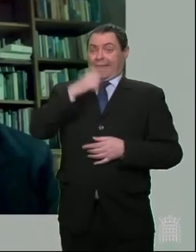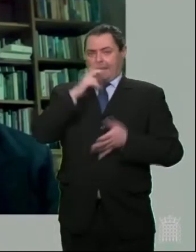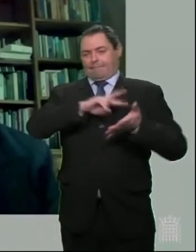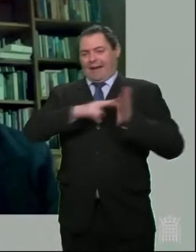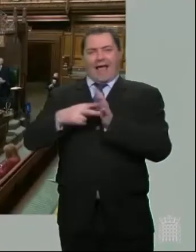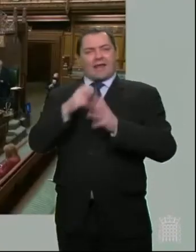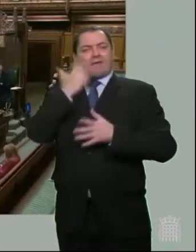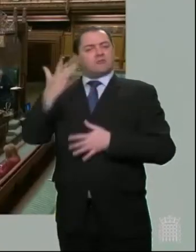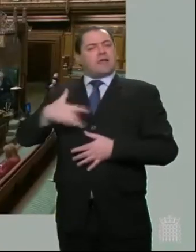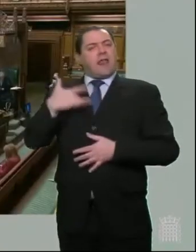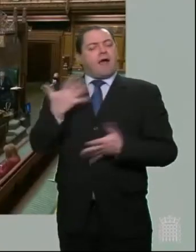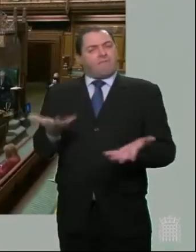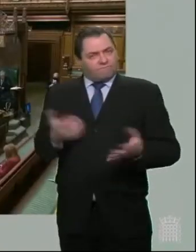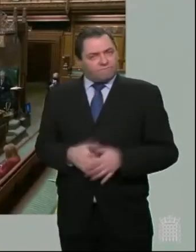lives.